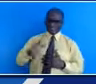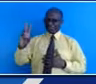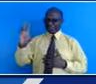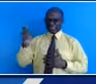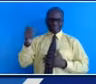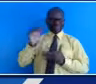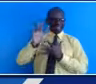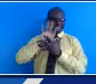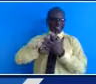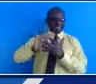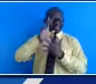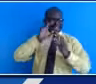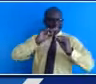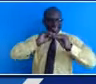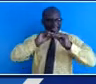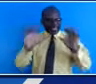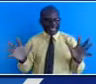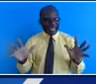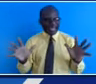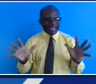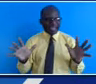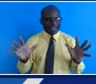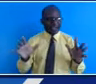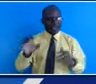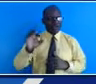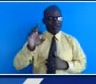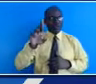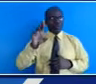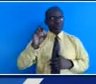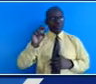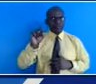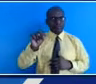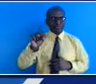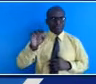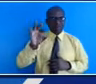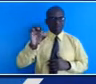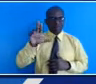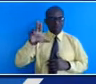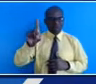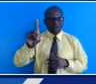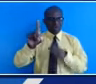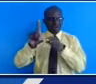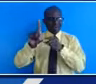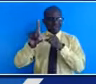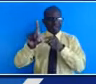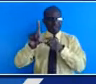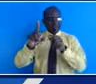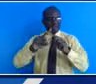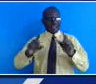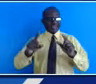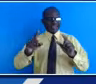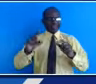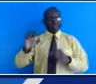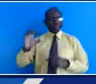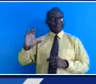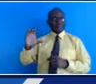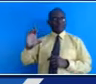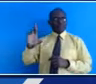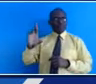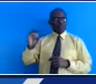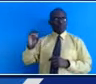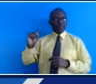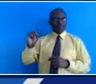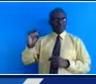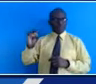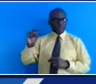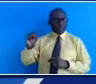Mamaroneck Town, is not Rye Neck, is not Rye Brook, is not Rye City or Rye Town. So the Marquis de Sade laid this all out. But in the bottom line, as